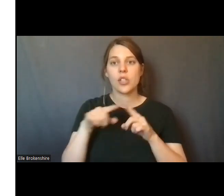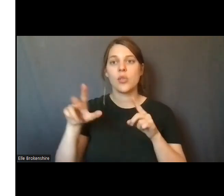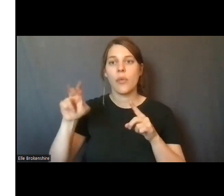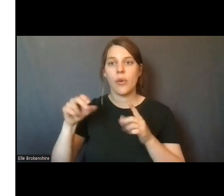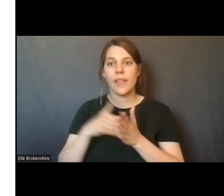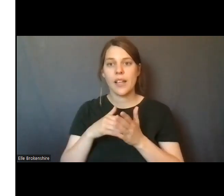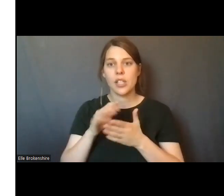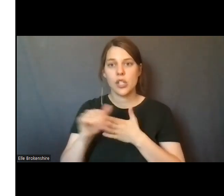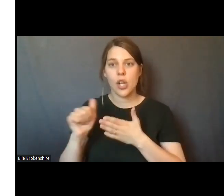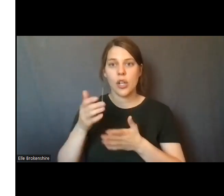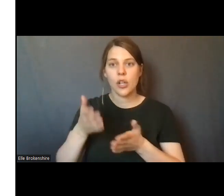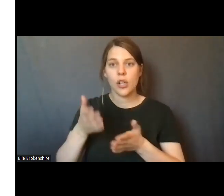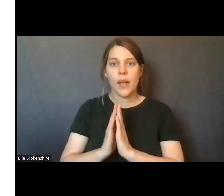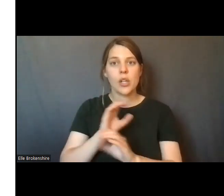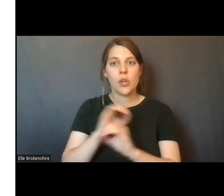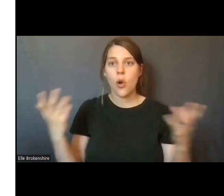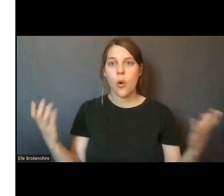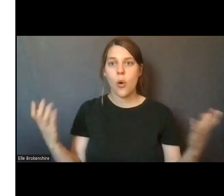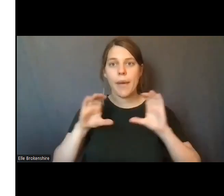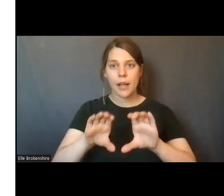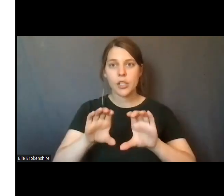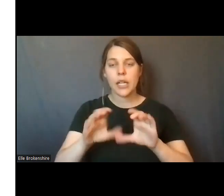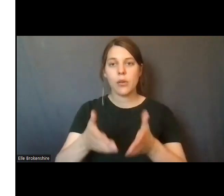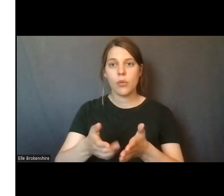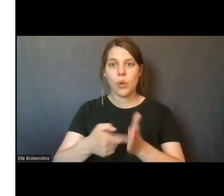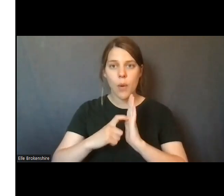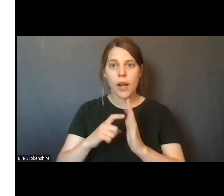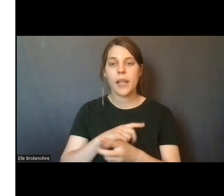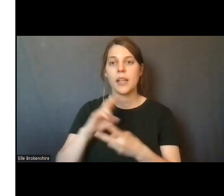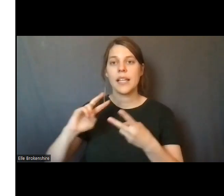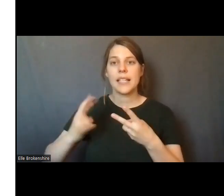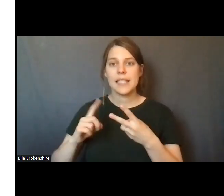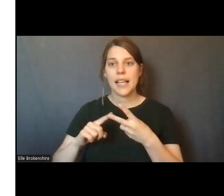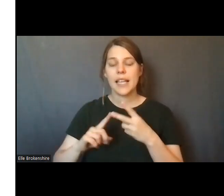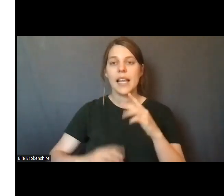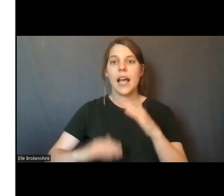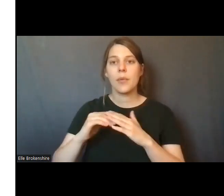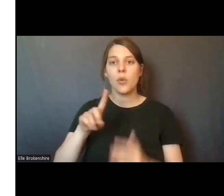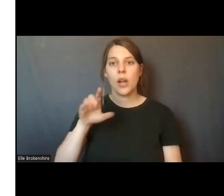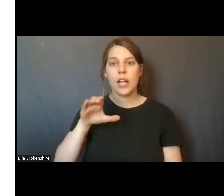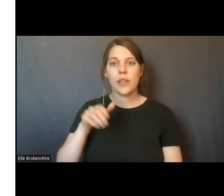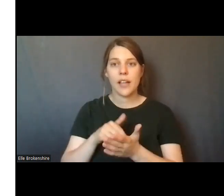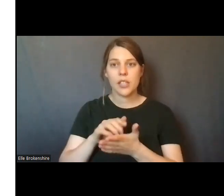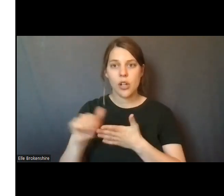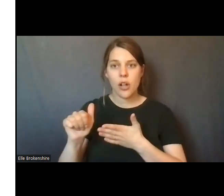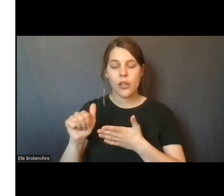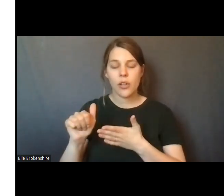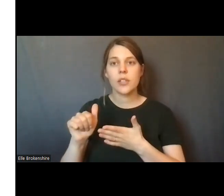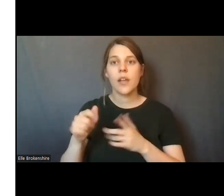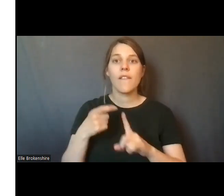requests, no matching requirement. The second tier is up to $100,000 and from $30,000